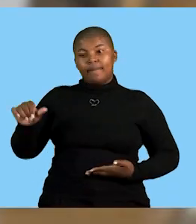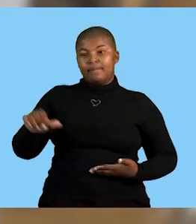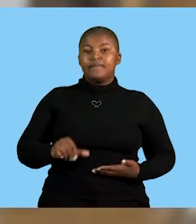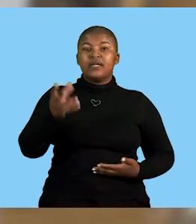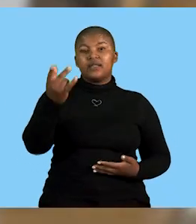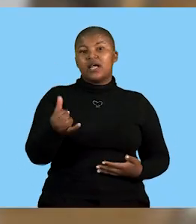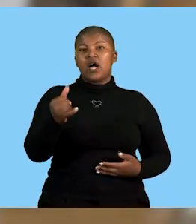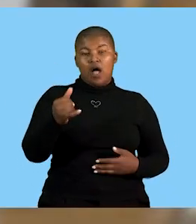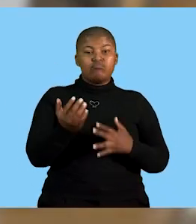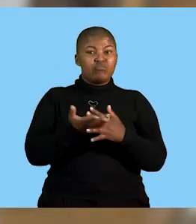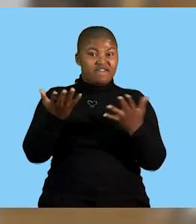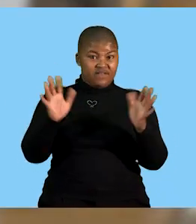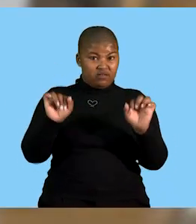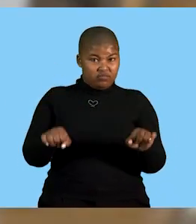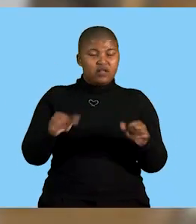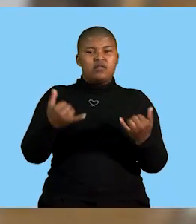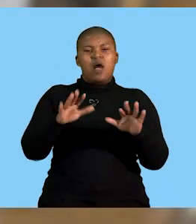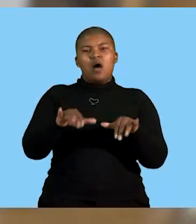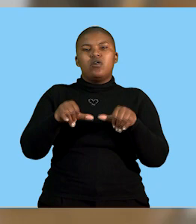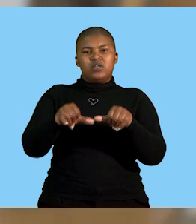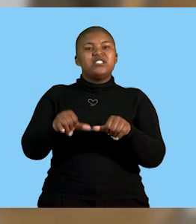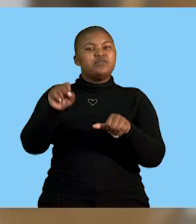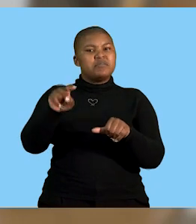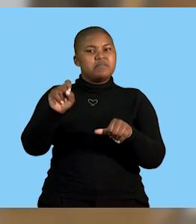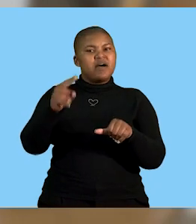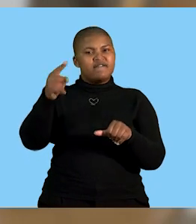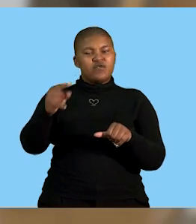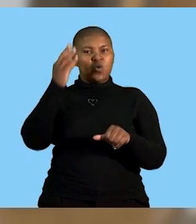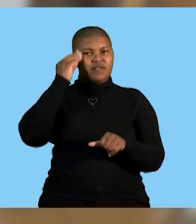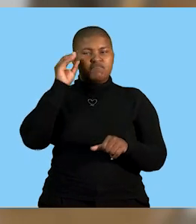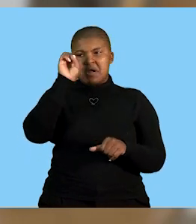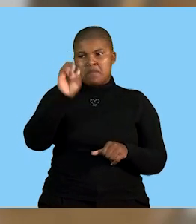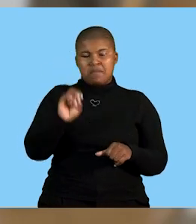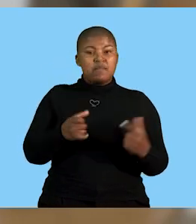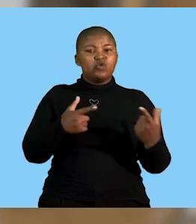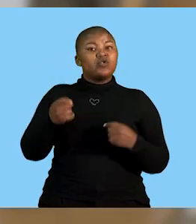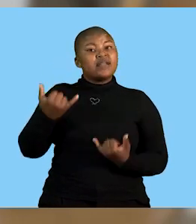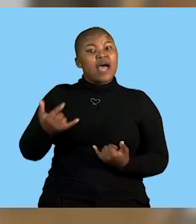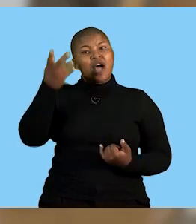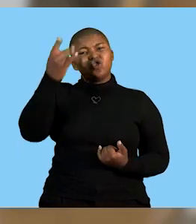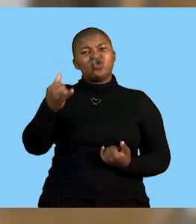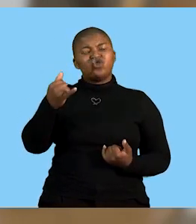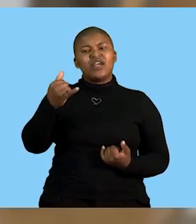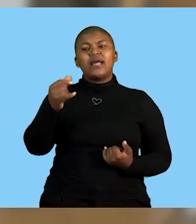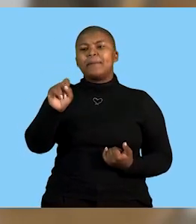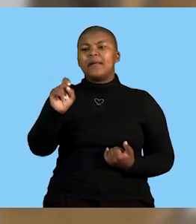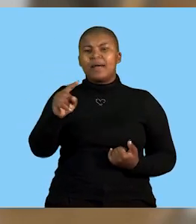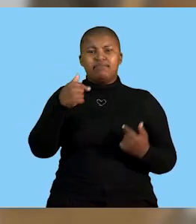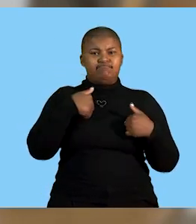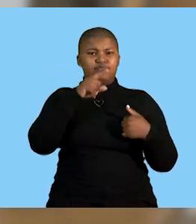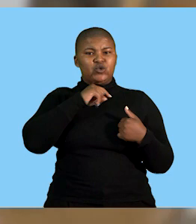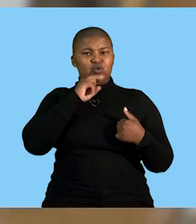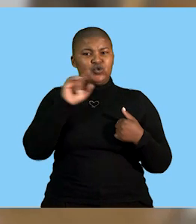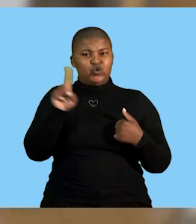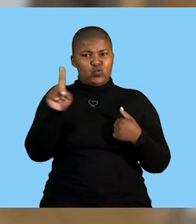Welcome back from an ad break. Now let us continue with our concept. Now we are looking at the number of pieces that we are going